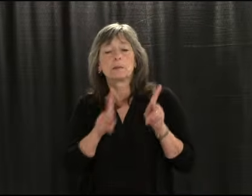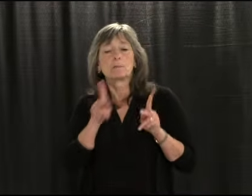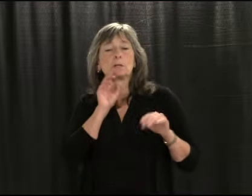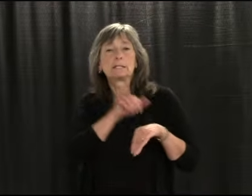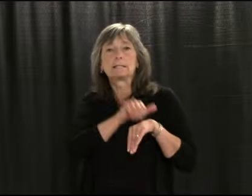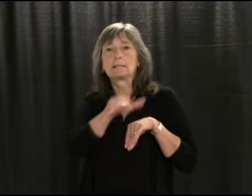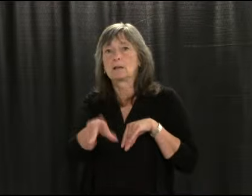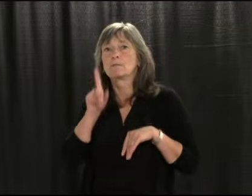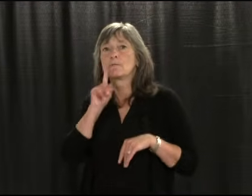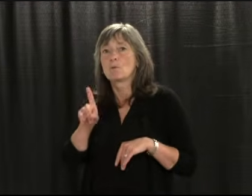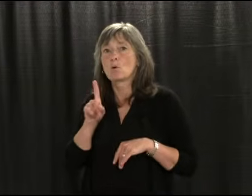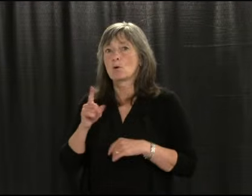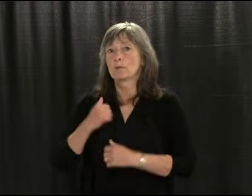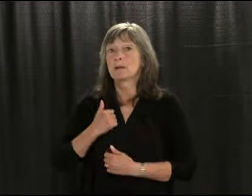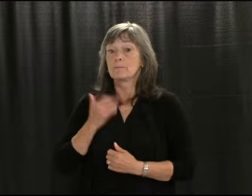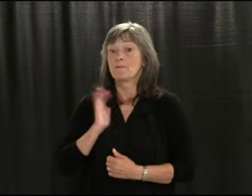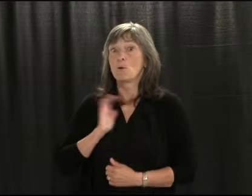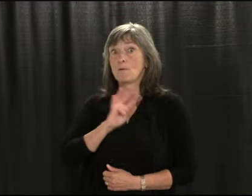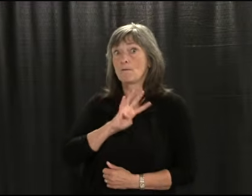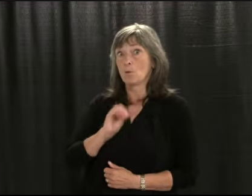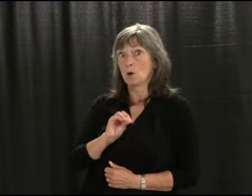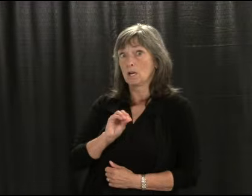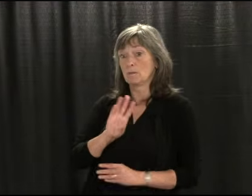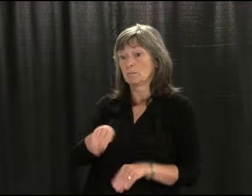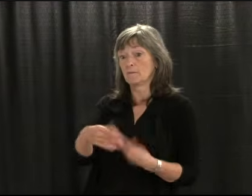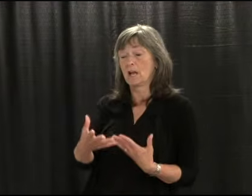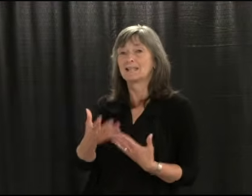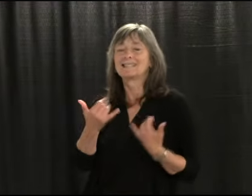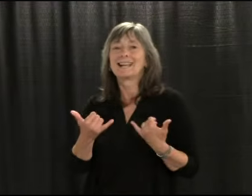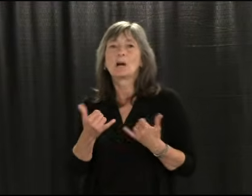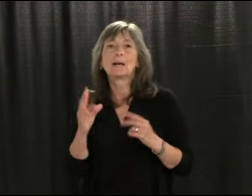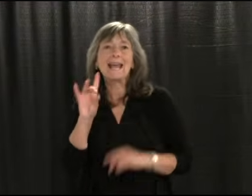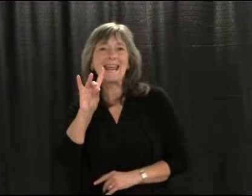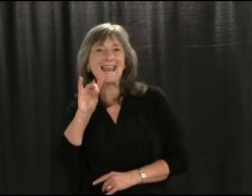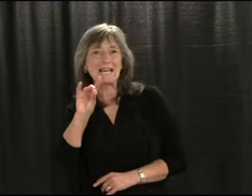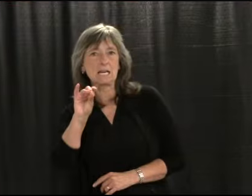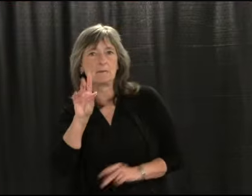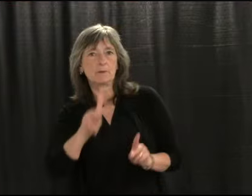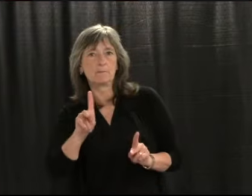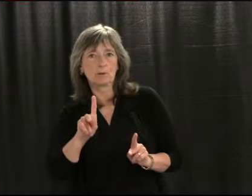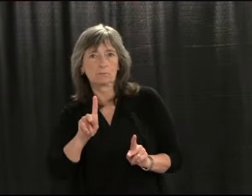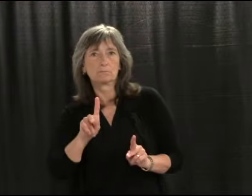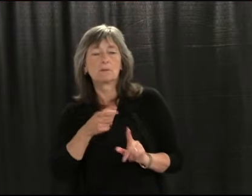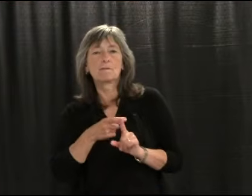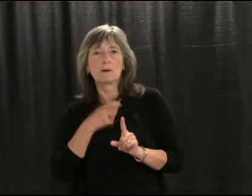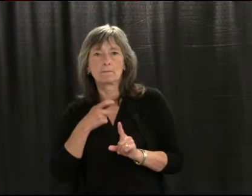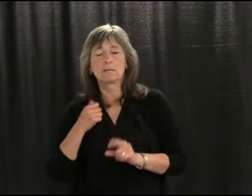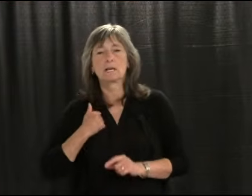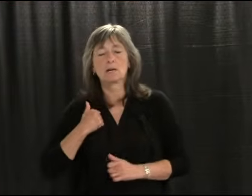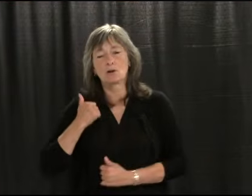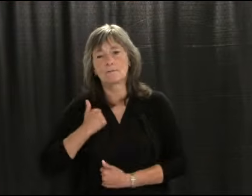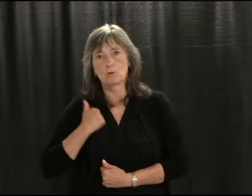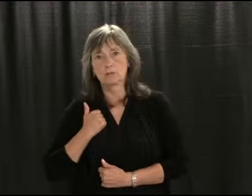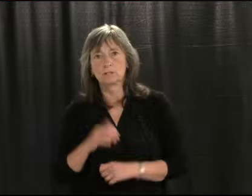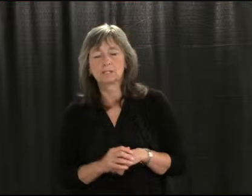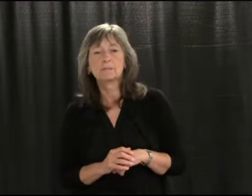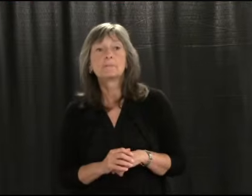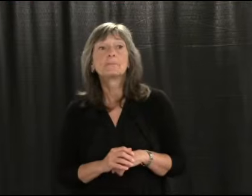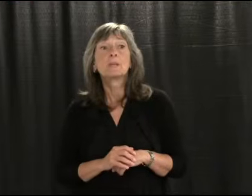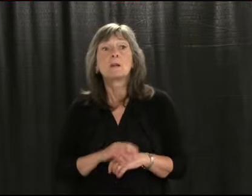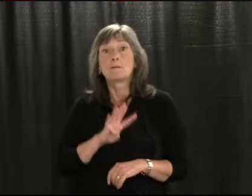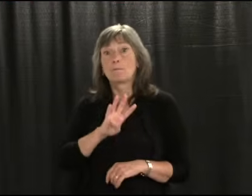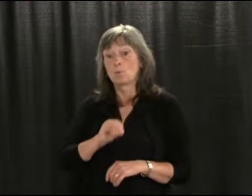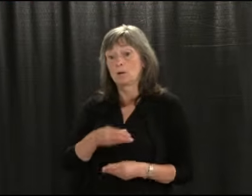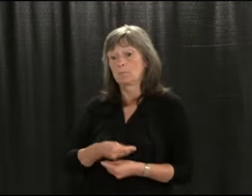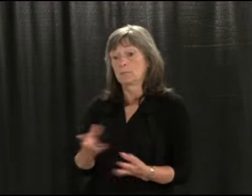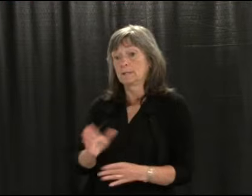You may recall originally there was 40, so now they will deploy 80 here to the province. We will welcome 40 of these firefighters this afternoon, and the